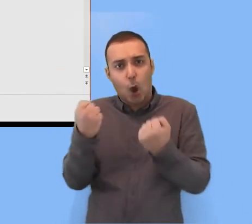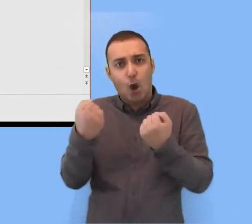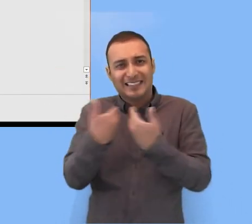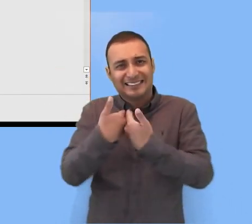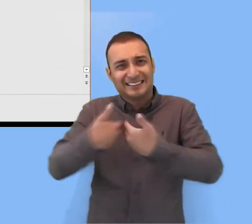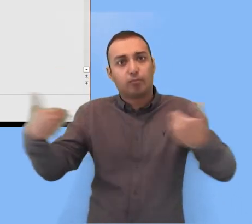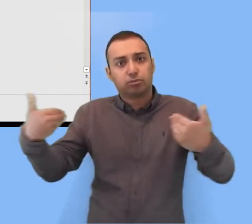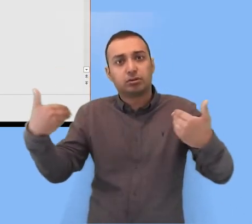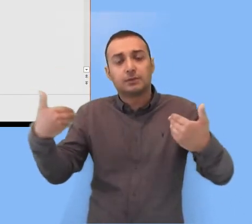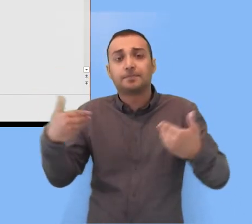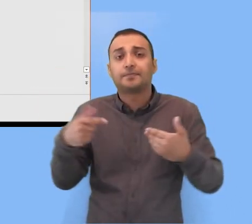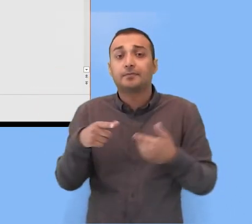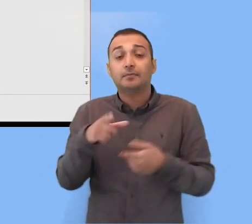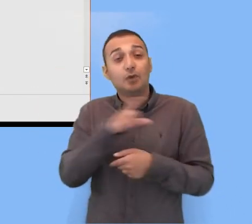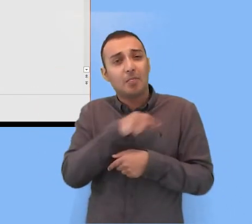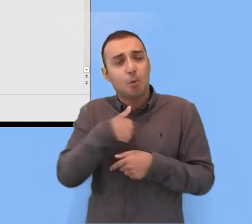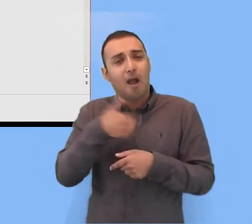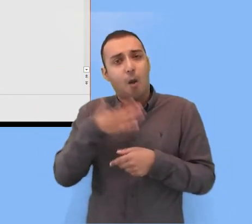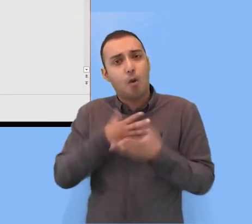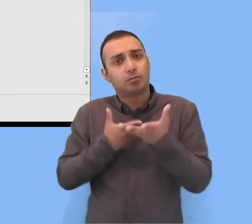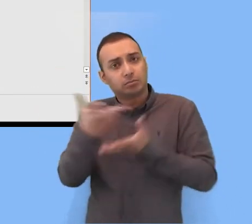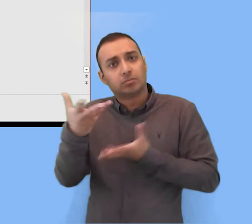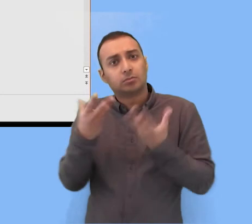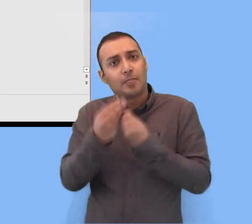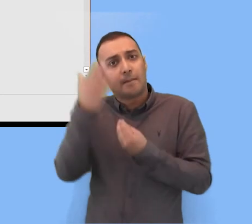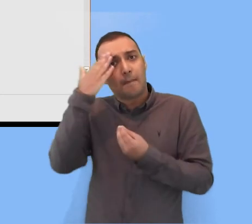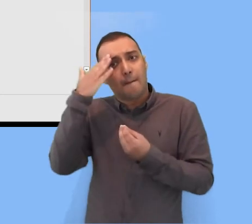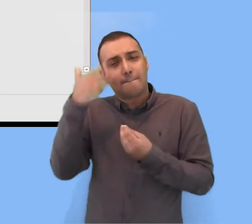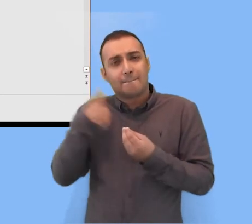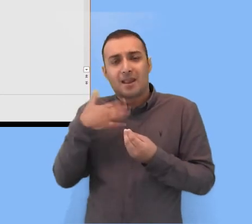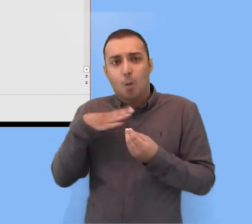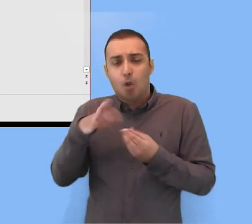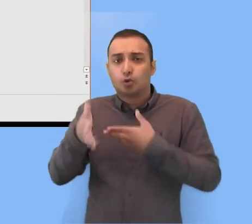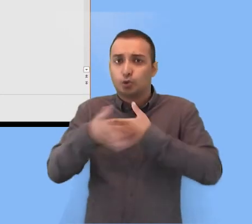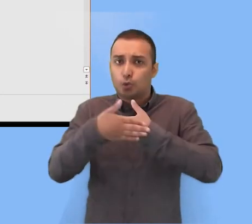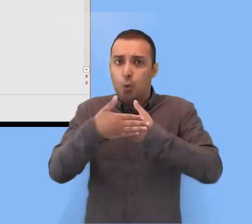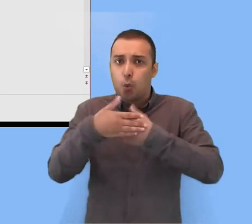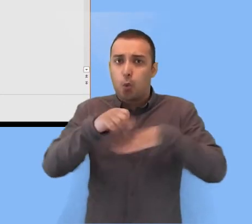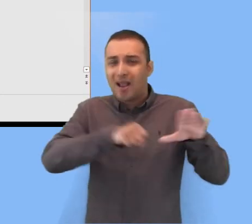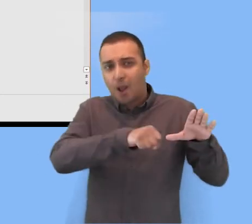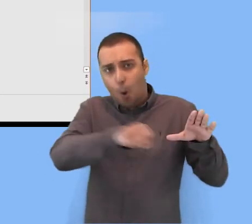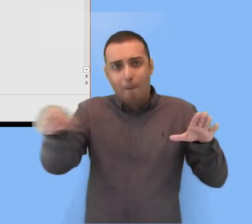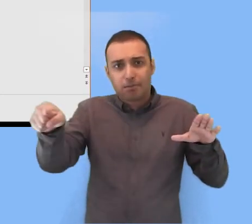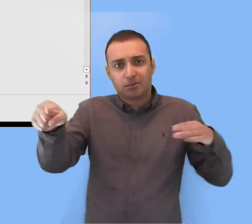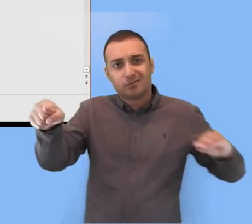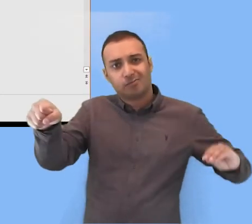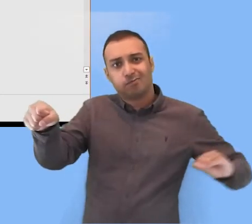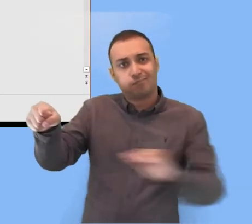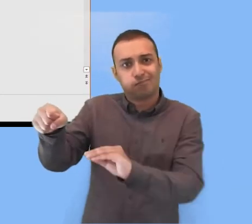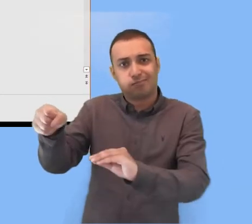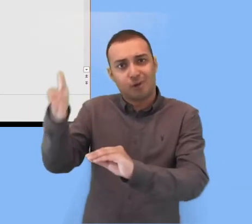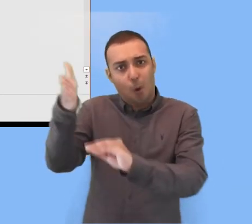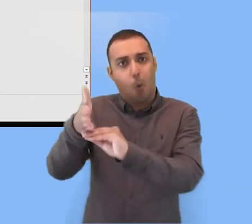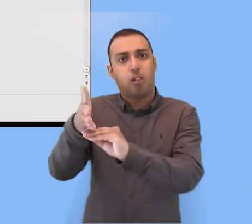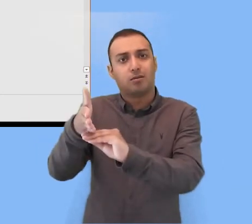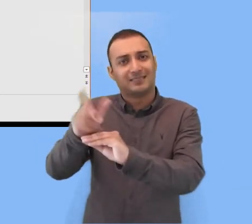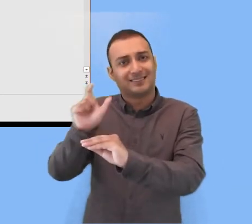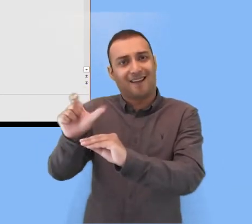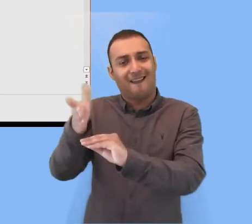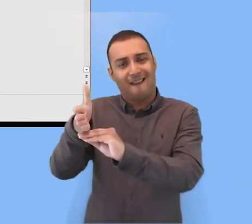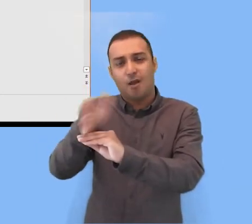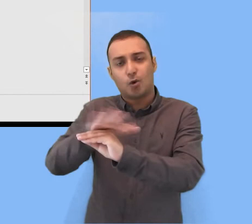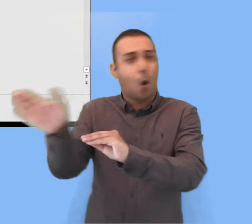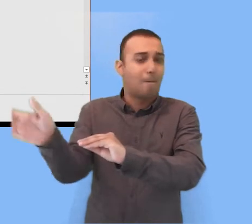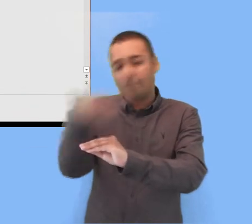door open and to say, well, actually, this is what they were thinking on the other side. And so when I approached them, I